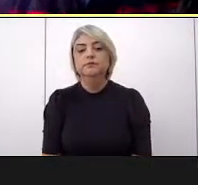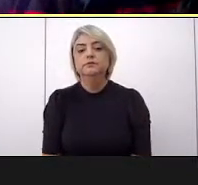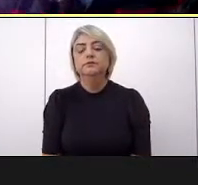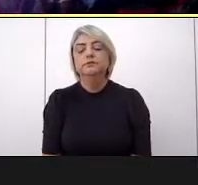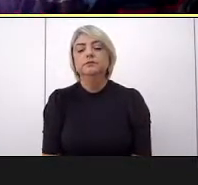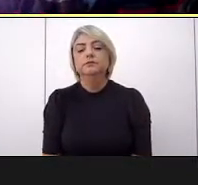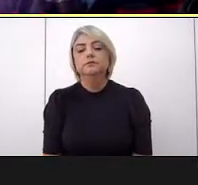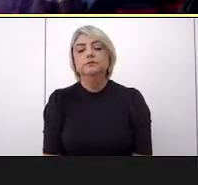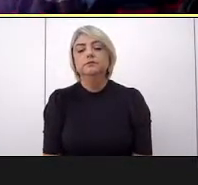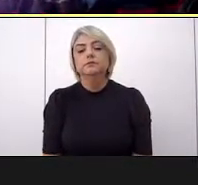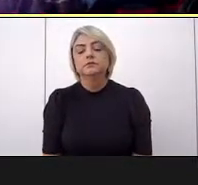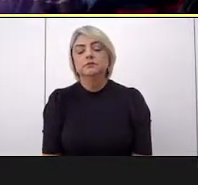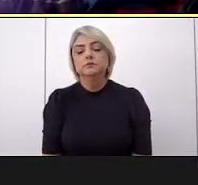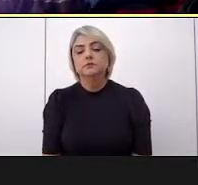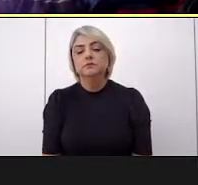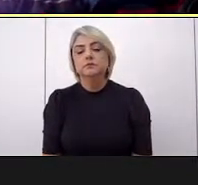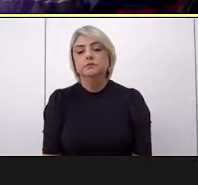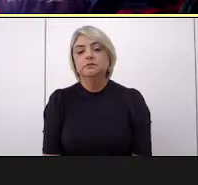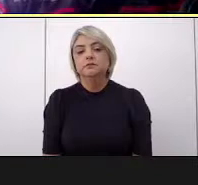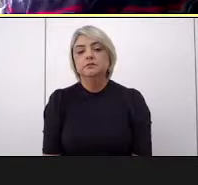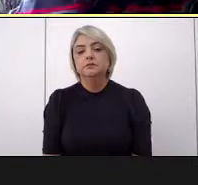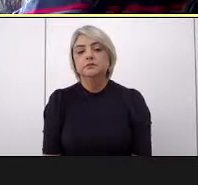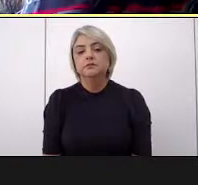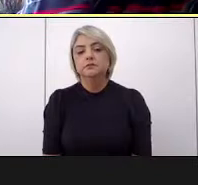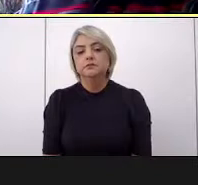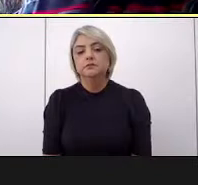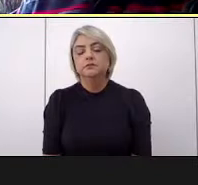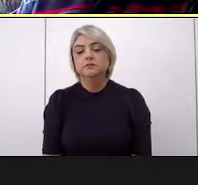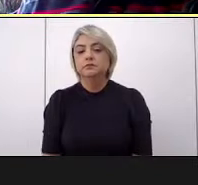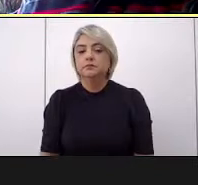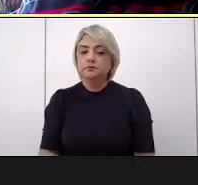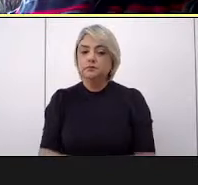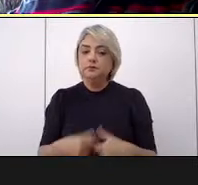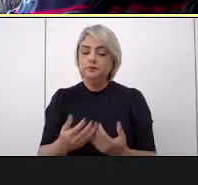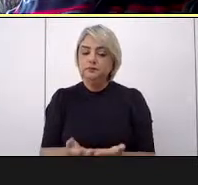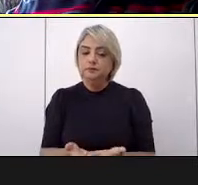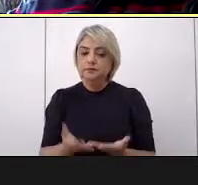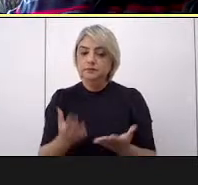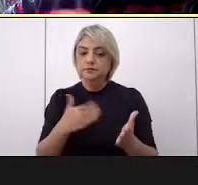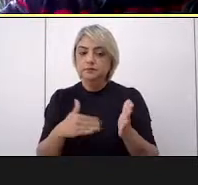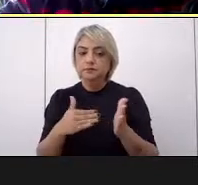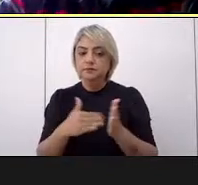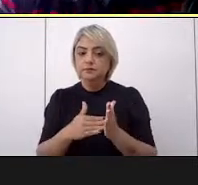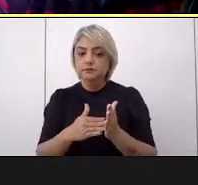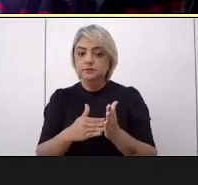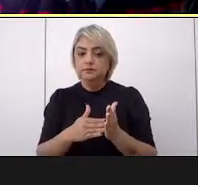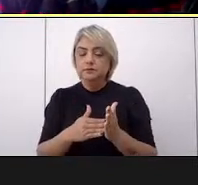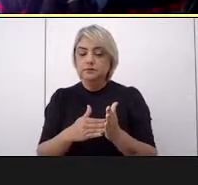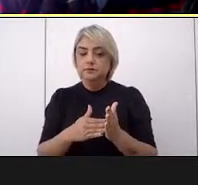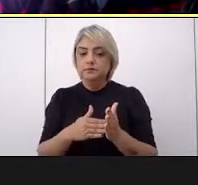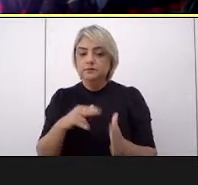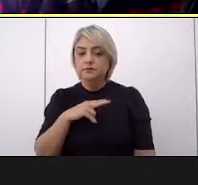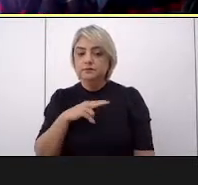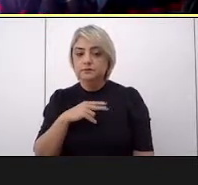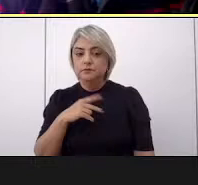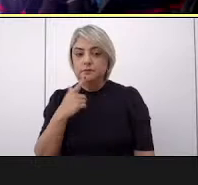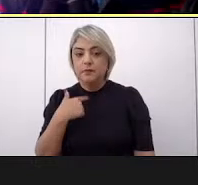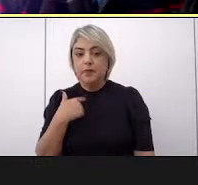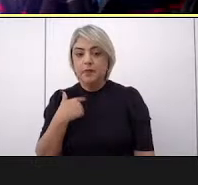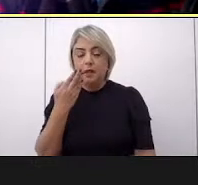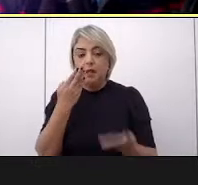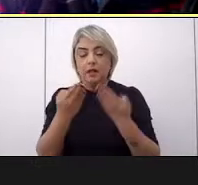Fifth, the French approaches are particularly attentive to the relationship between the different types